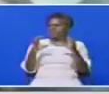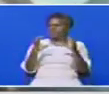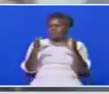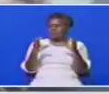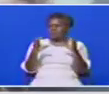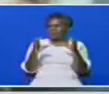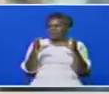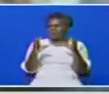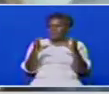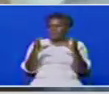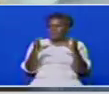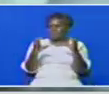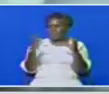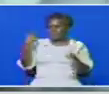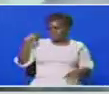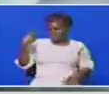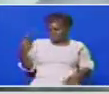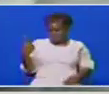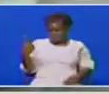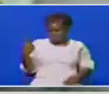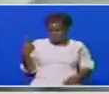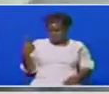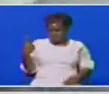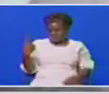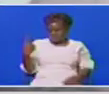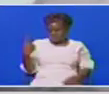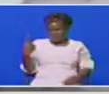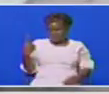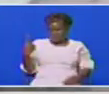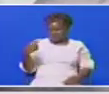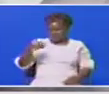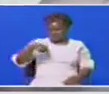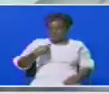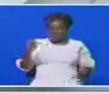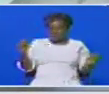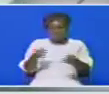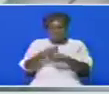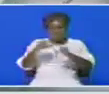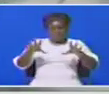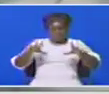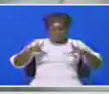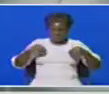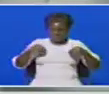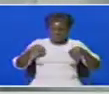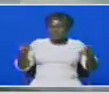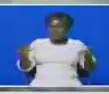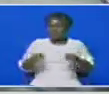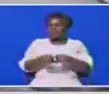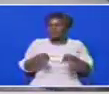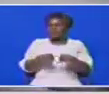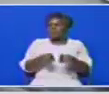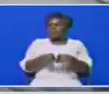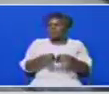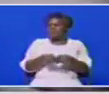We've done that communication. One, even telling them we cannot agree to that. Two, we have even